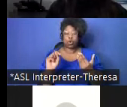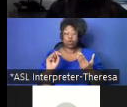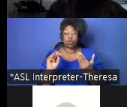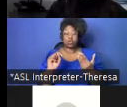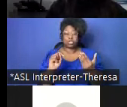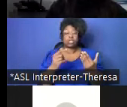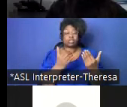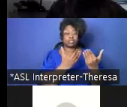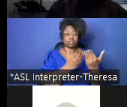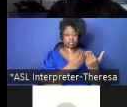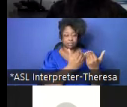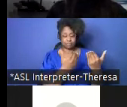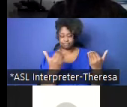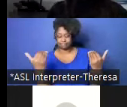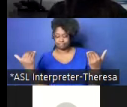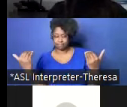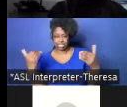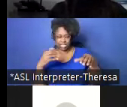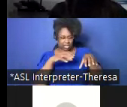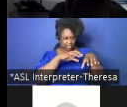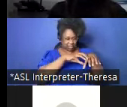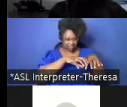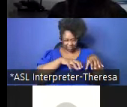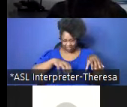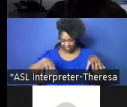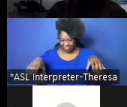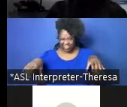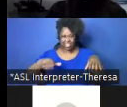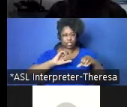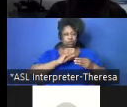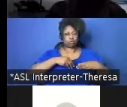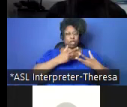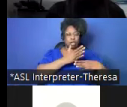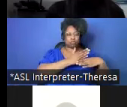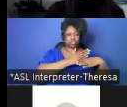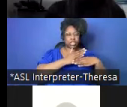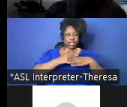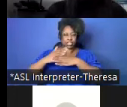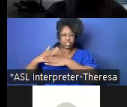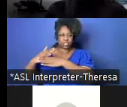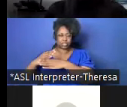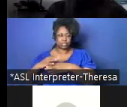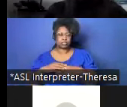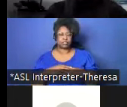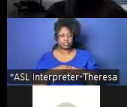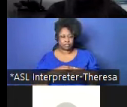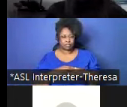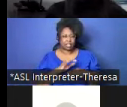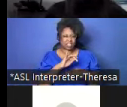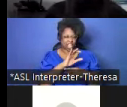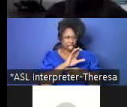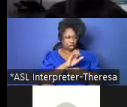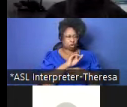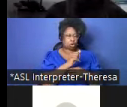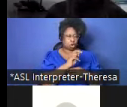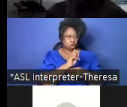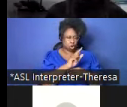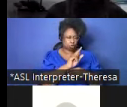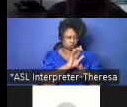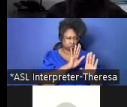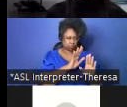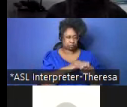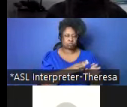comprehensive protection. That's a key element from a coastal perspective. There's also a lot of